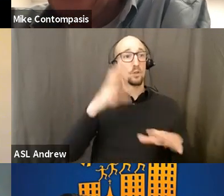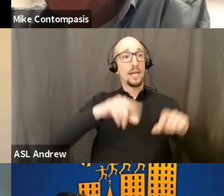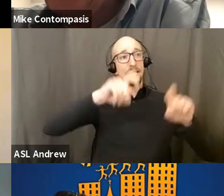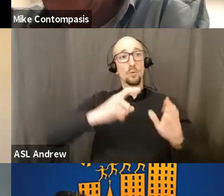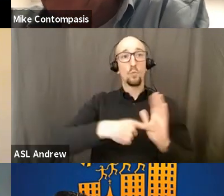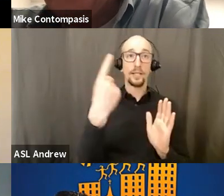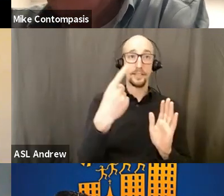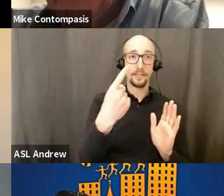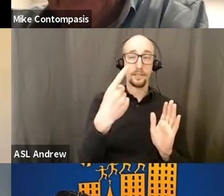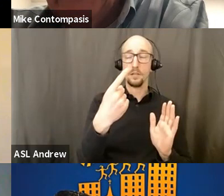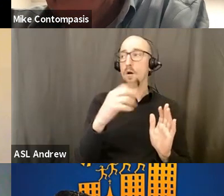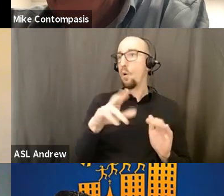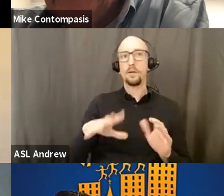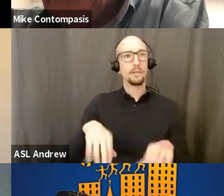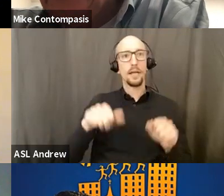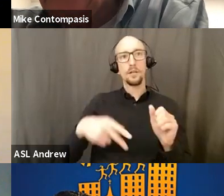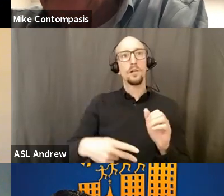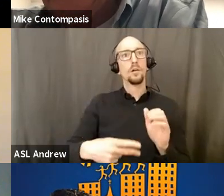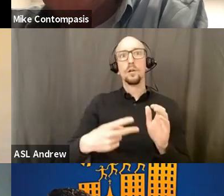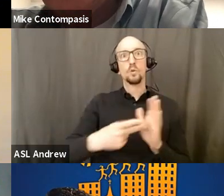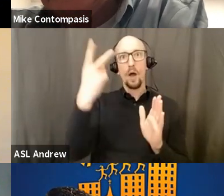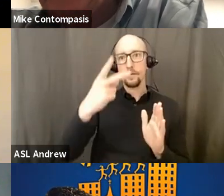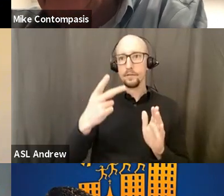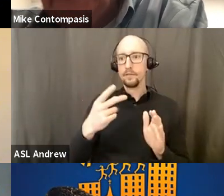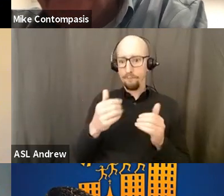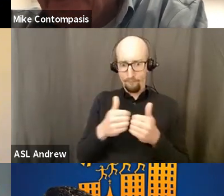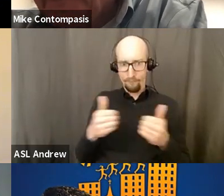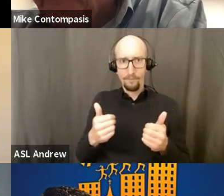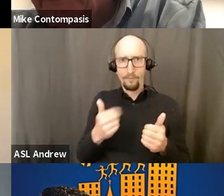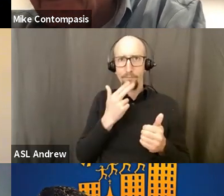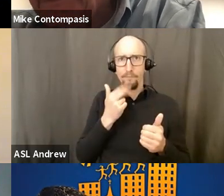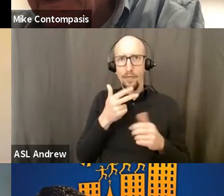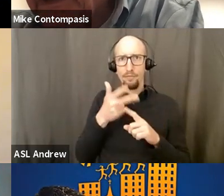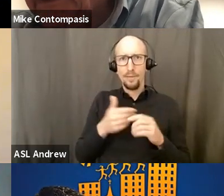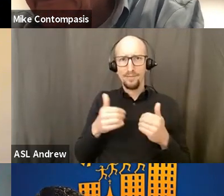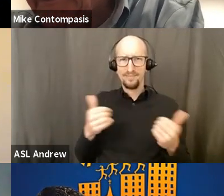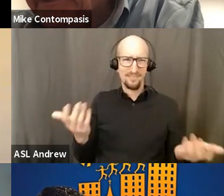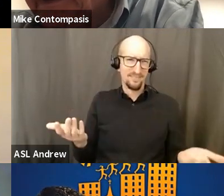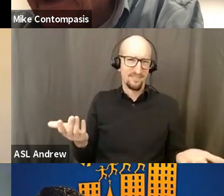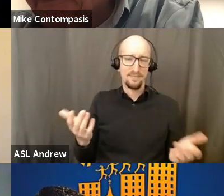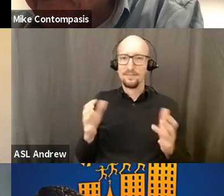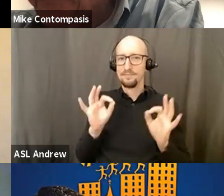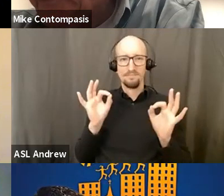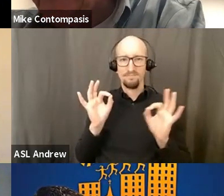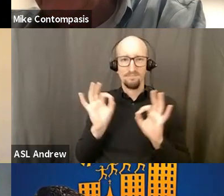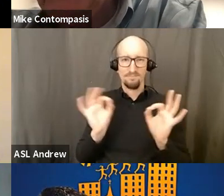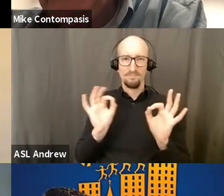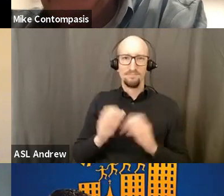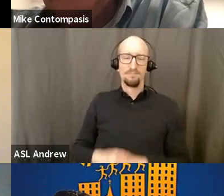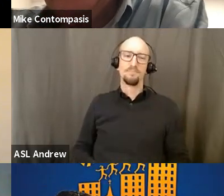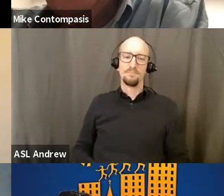is determining whether they are eligible for an application, I'm sorry, for an applicant